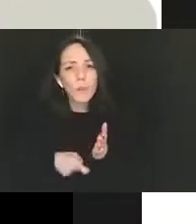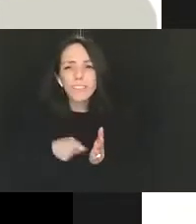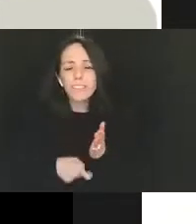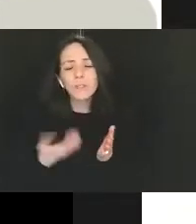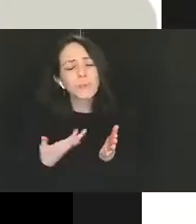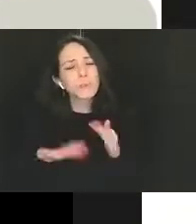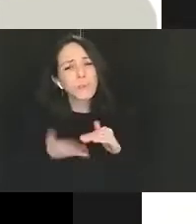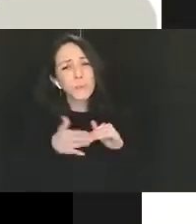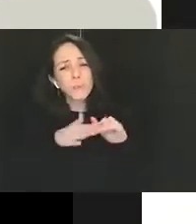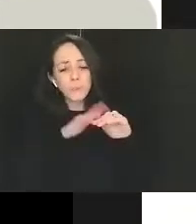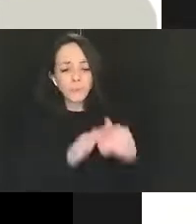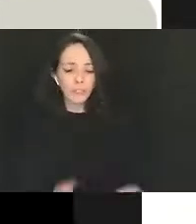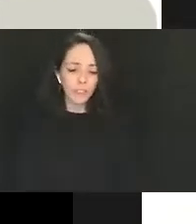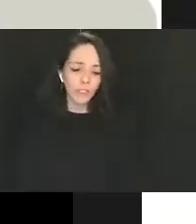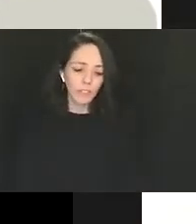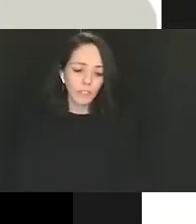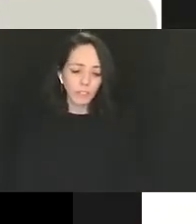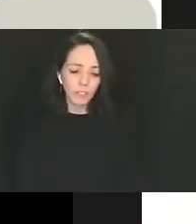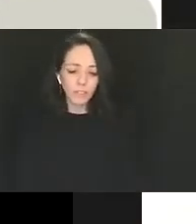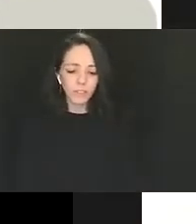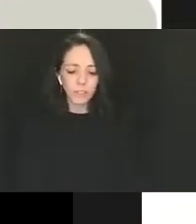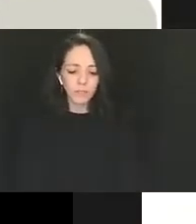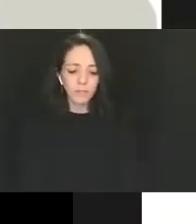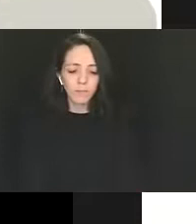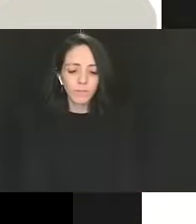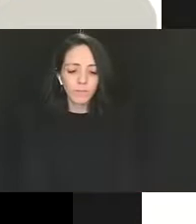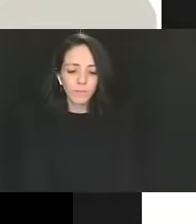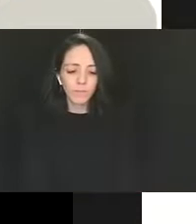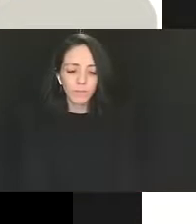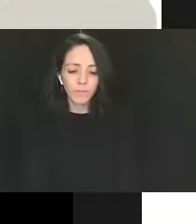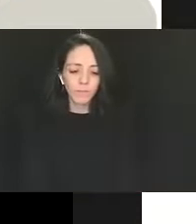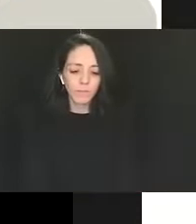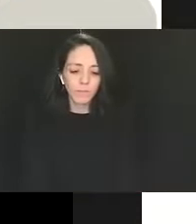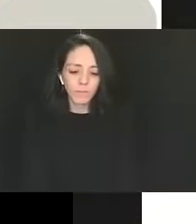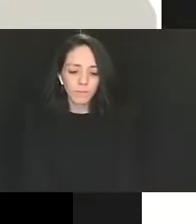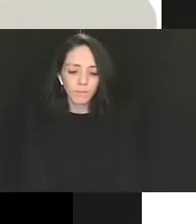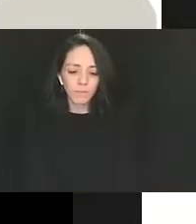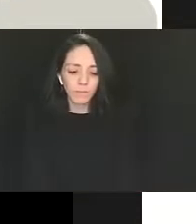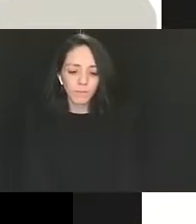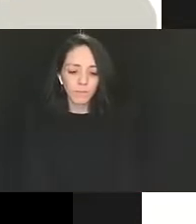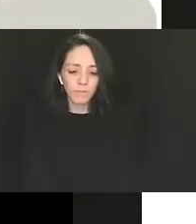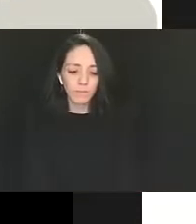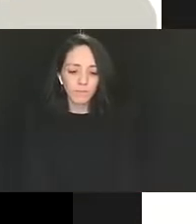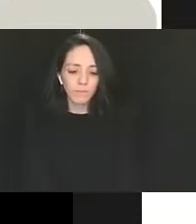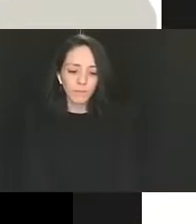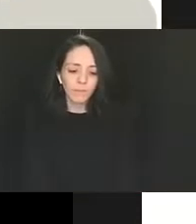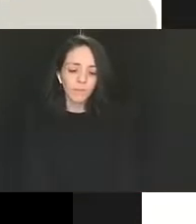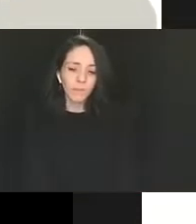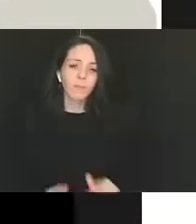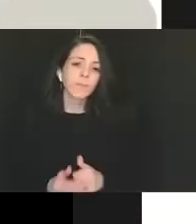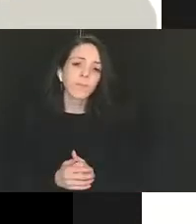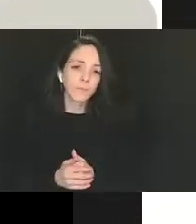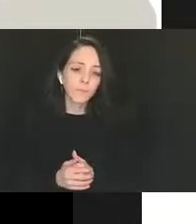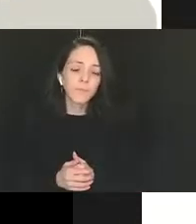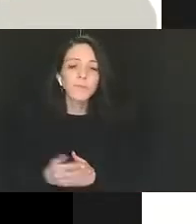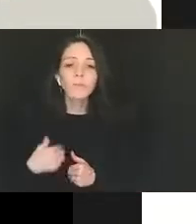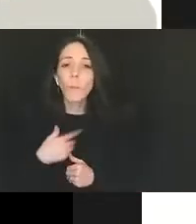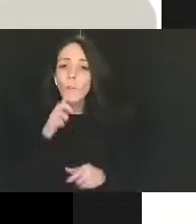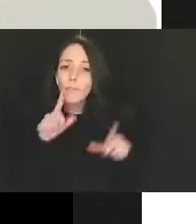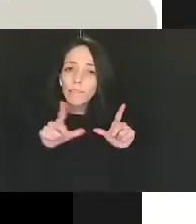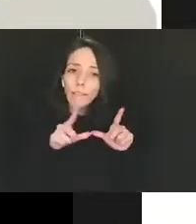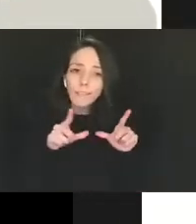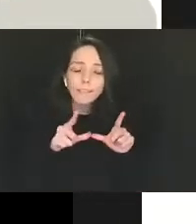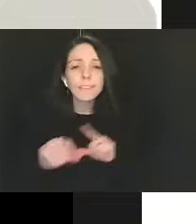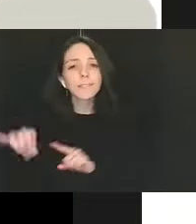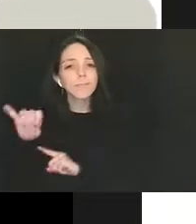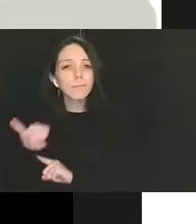costs today. What can the county do to protect us? We have insurance, we're licensed, we have various state